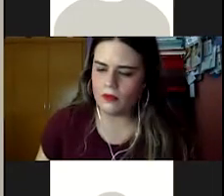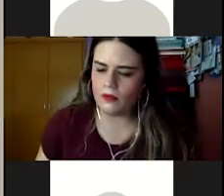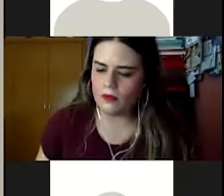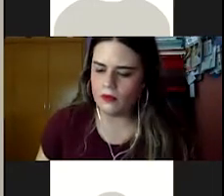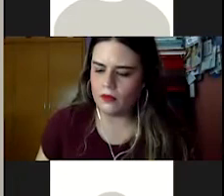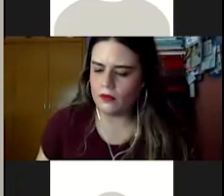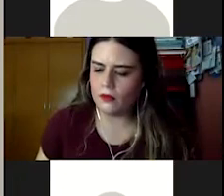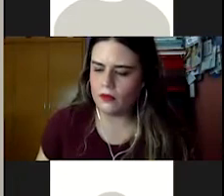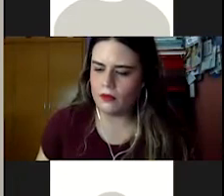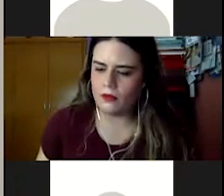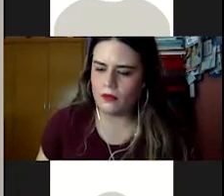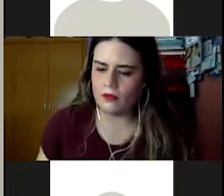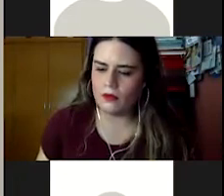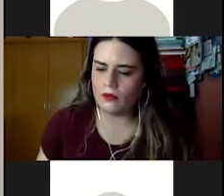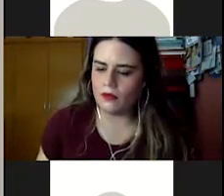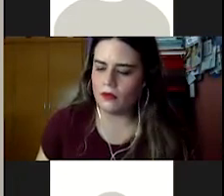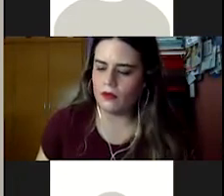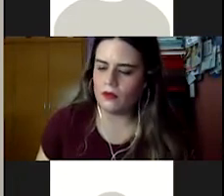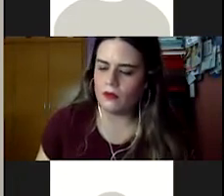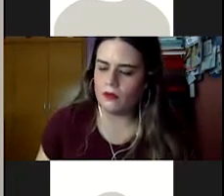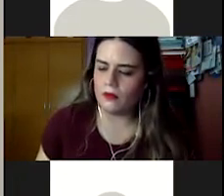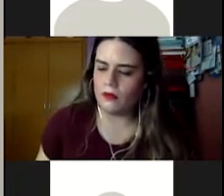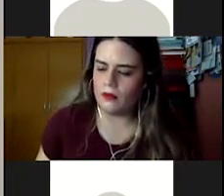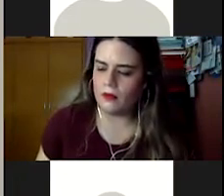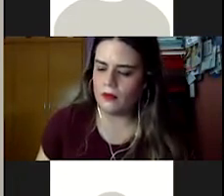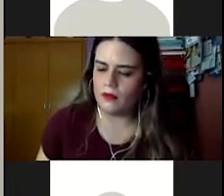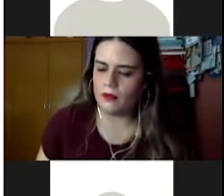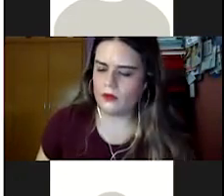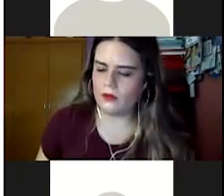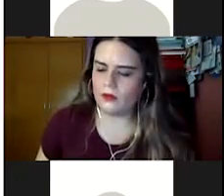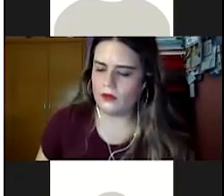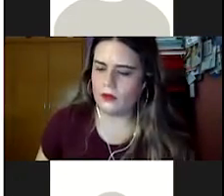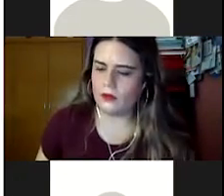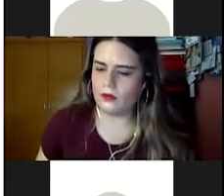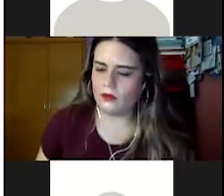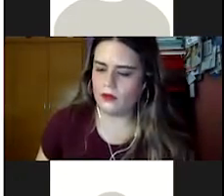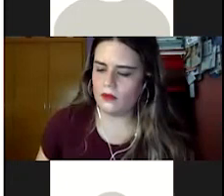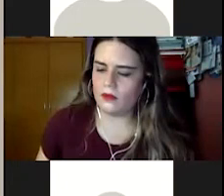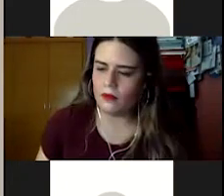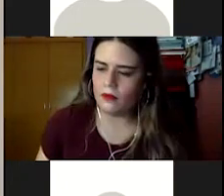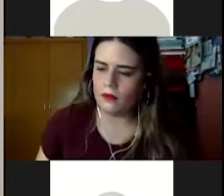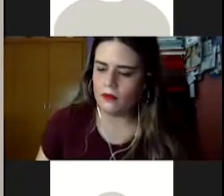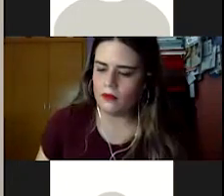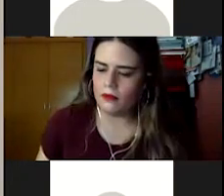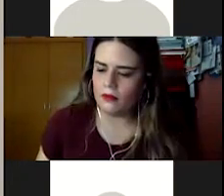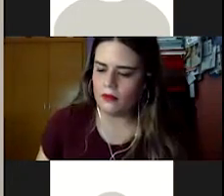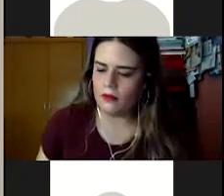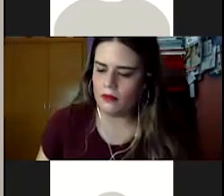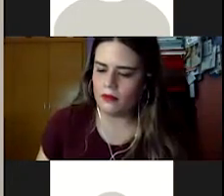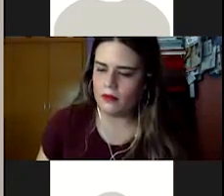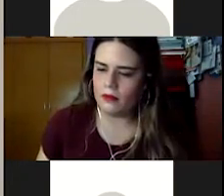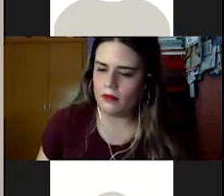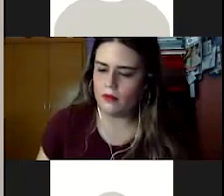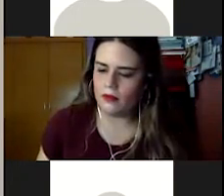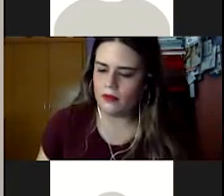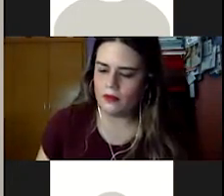relations. My third idea is that we need to treat partnerships as the complex systems they are. Yes, we need to look at